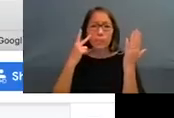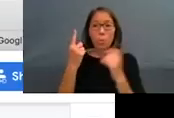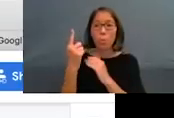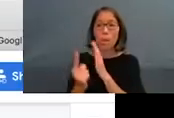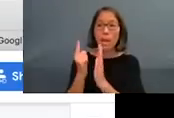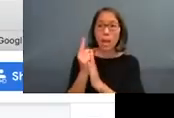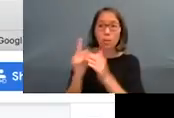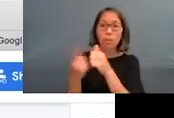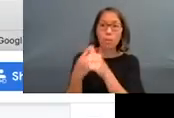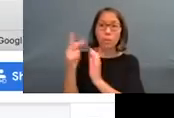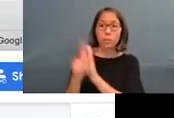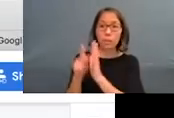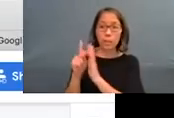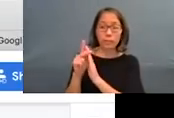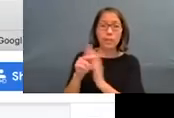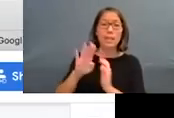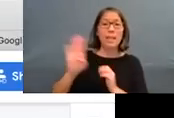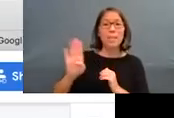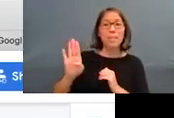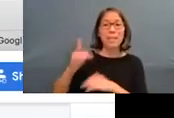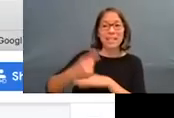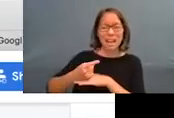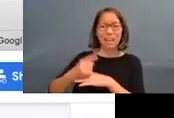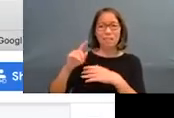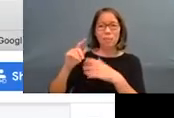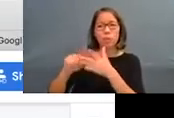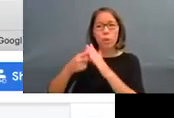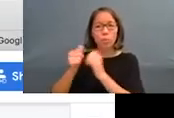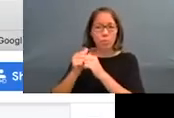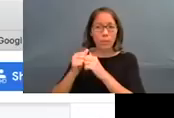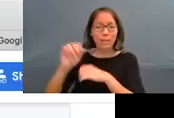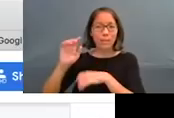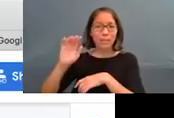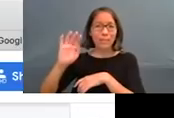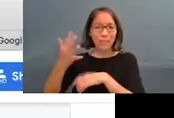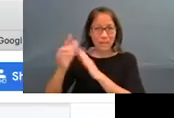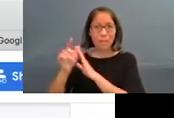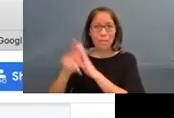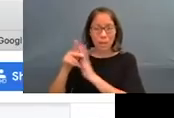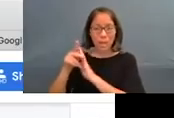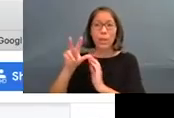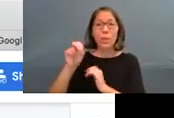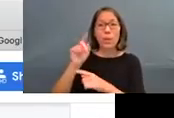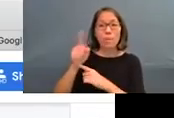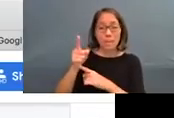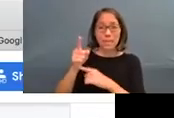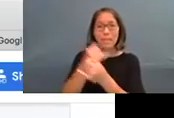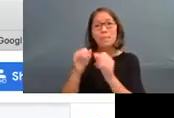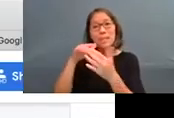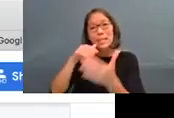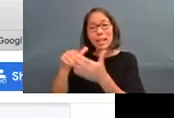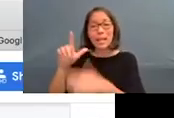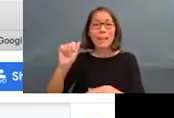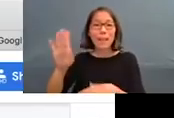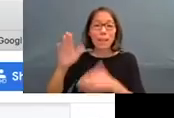period, and then on a B day, fifth period, with 30 minutes of independent study, labs, and small group